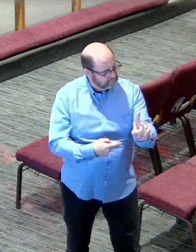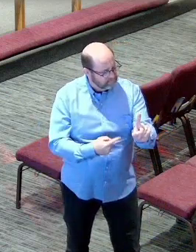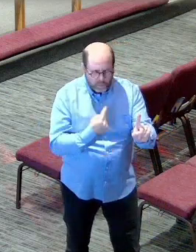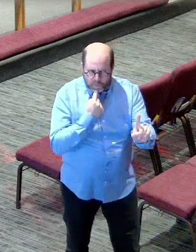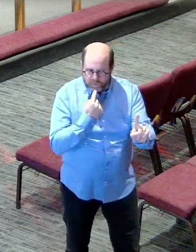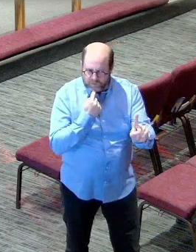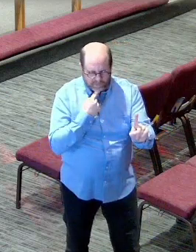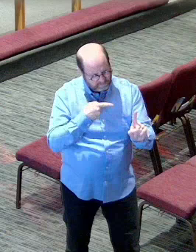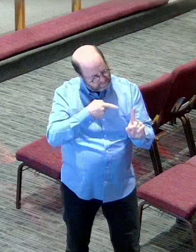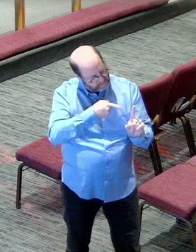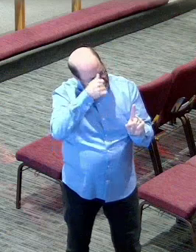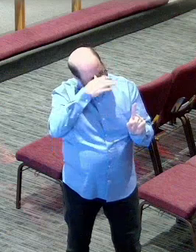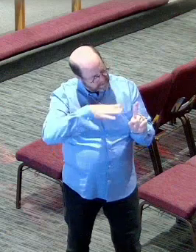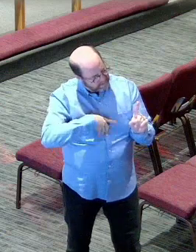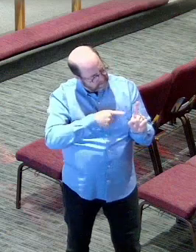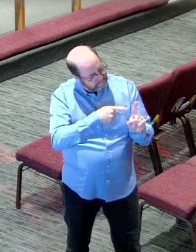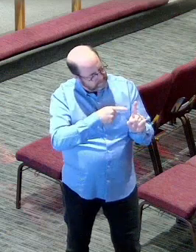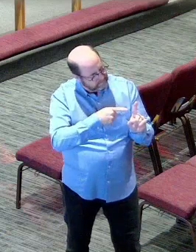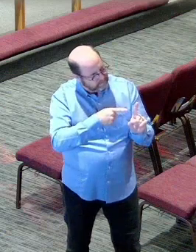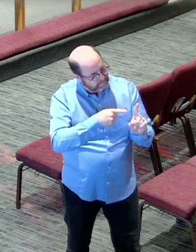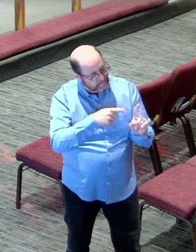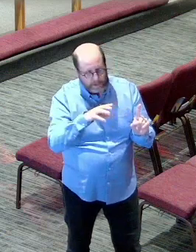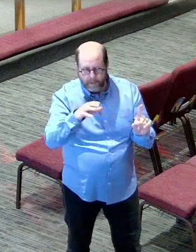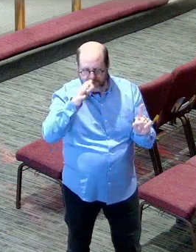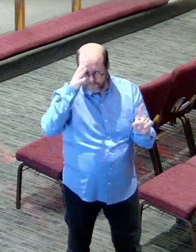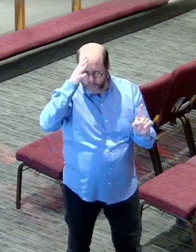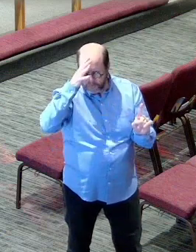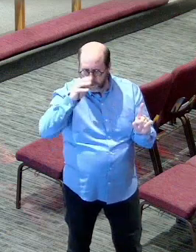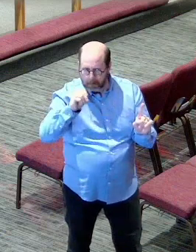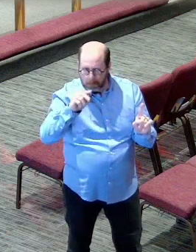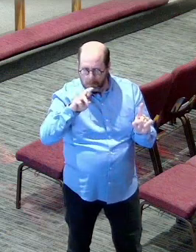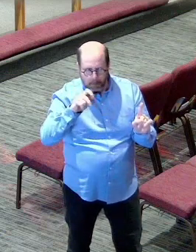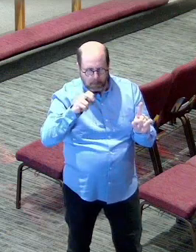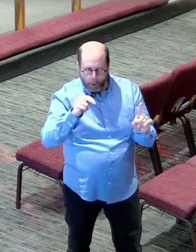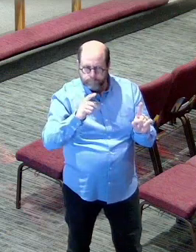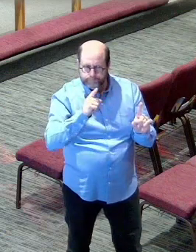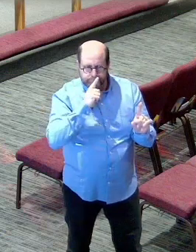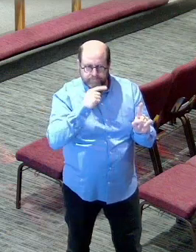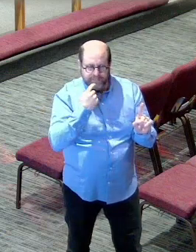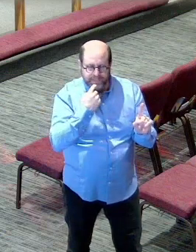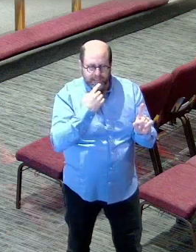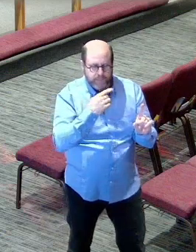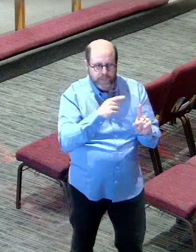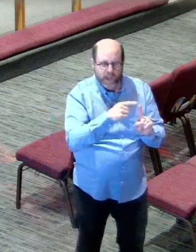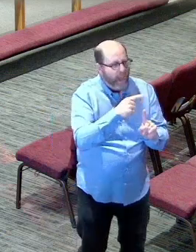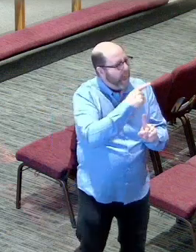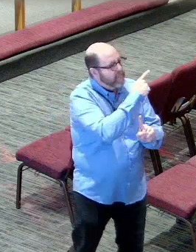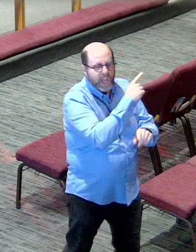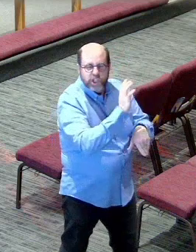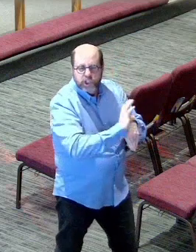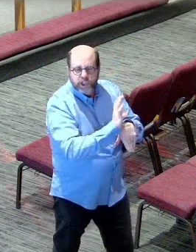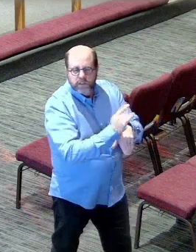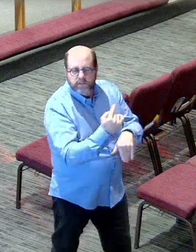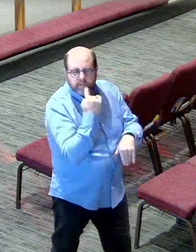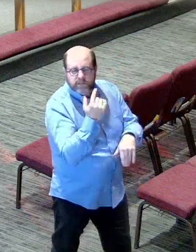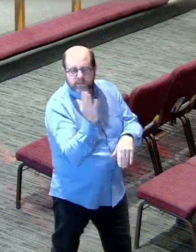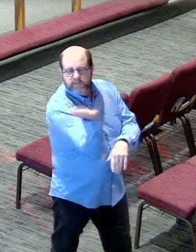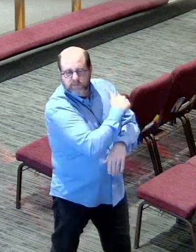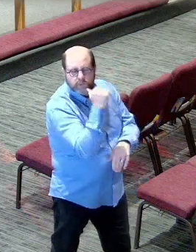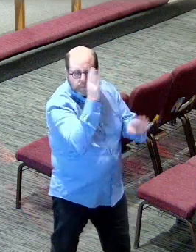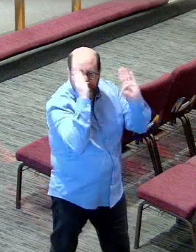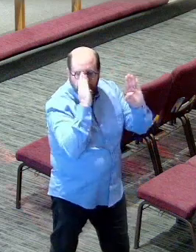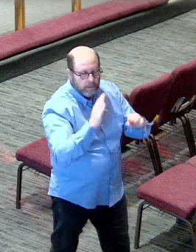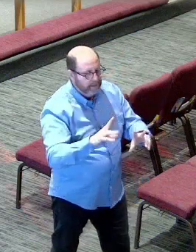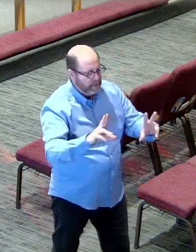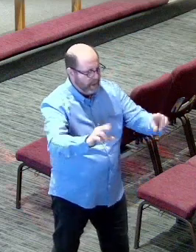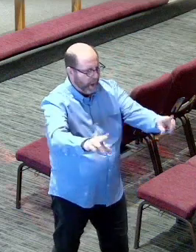say? Father Martin didn't say, don't listen to the church. They really don't have anything to say. That is a